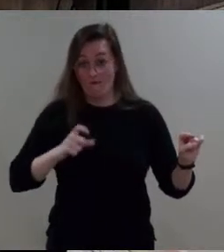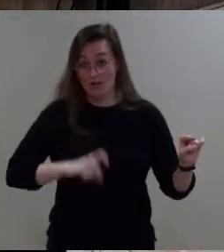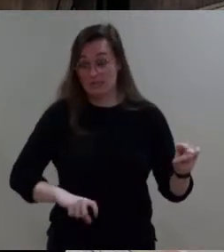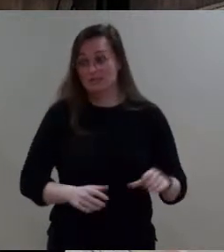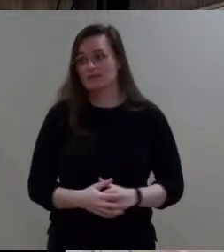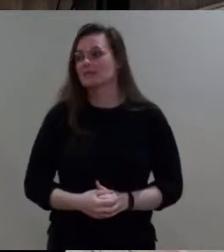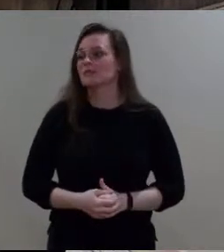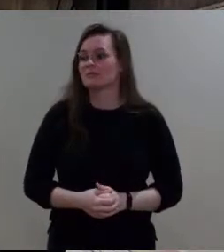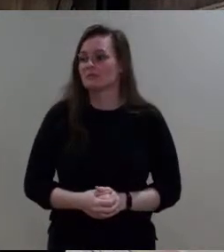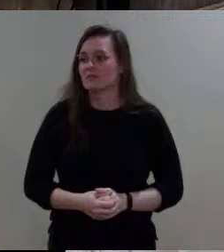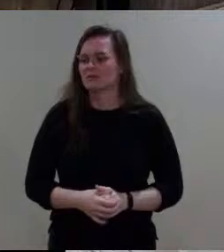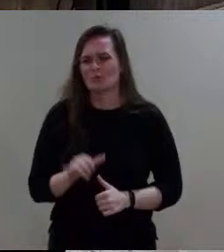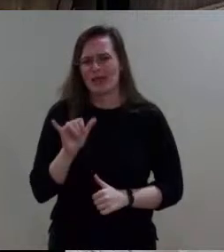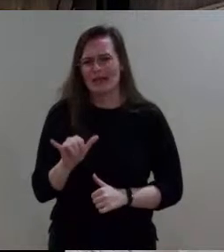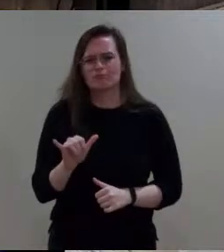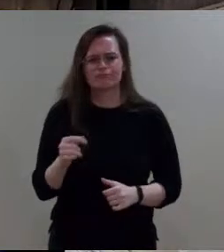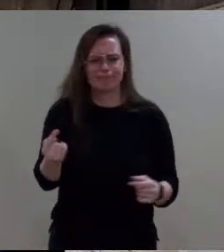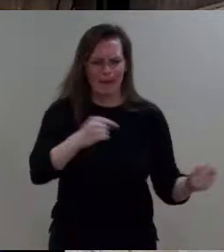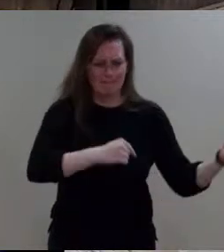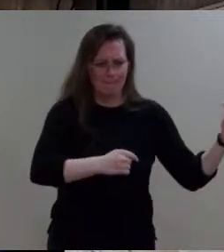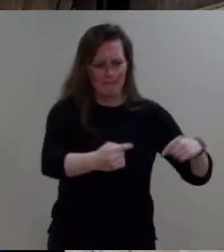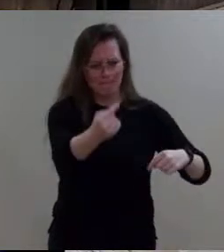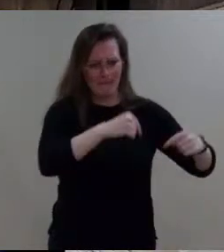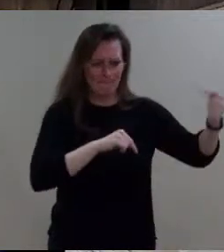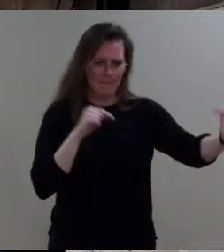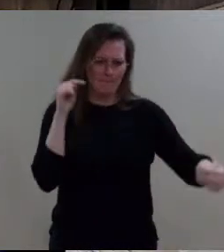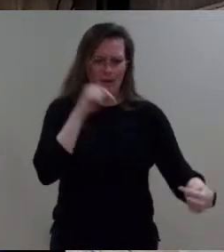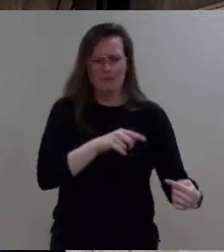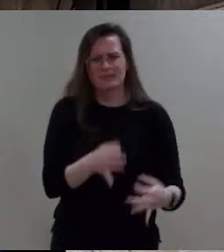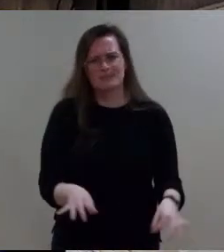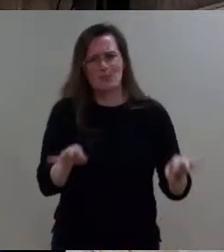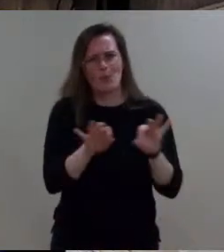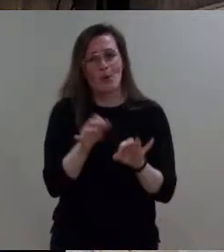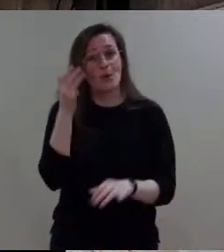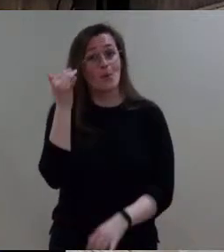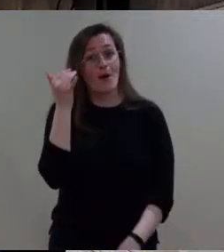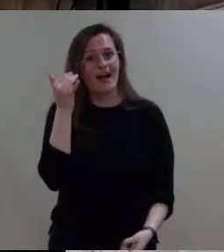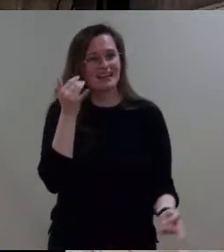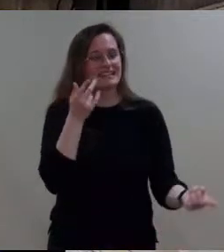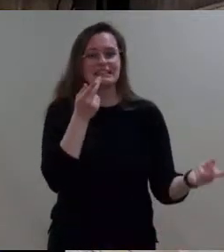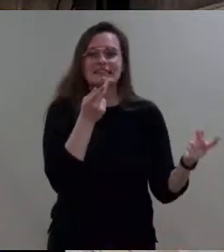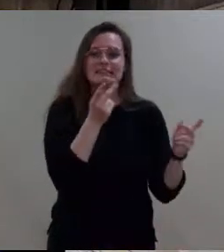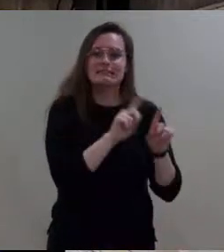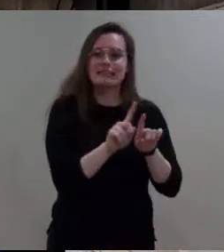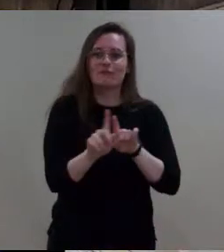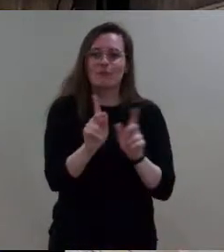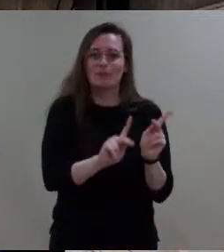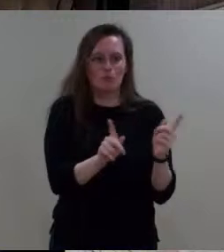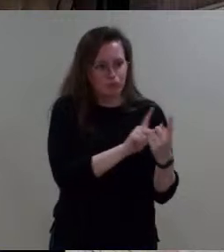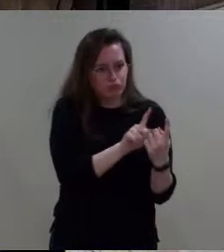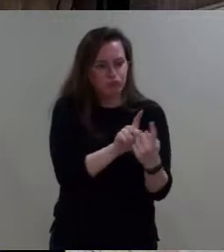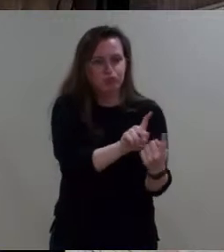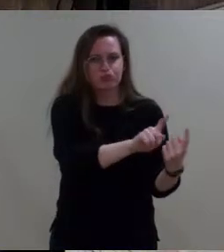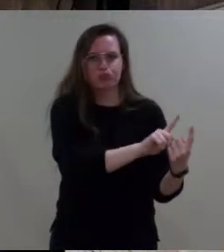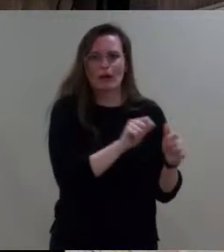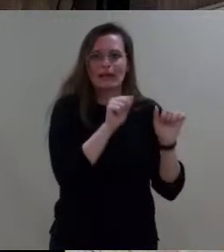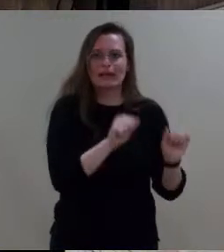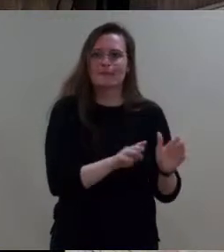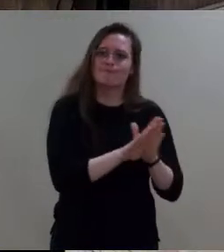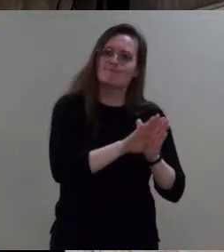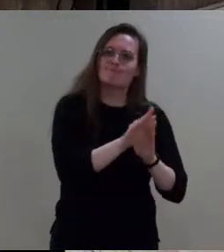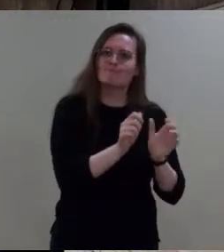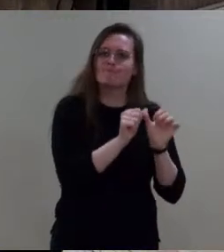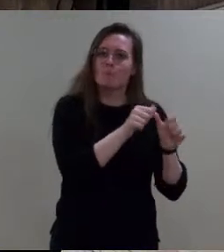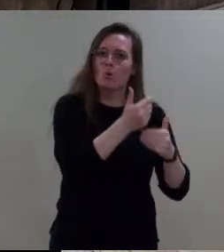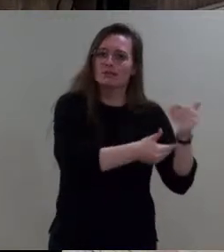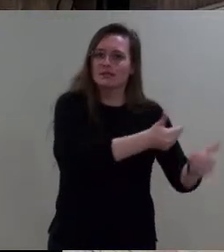Cross-section attendance is extremely important, as contacting other counselors and staff facilitate the most ongoing processes. It was my first